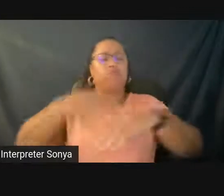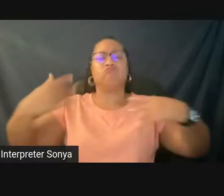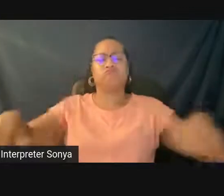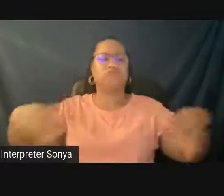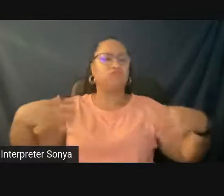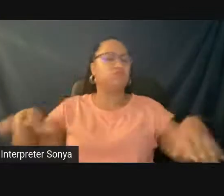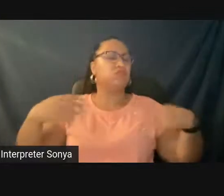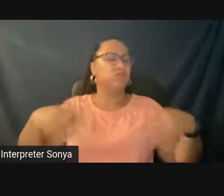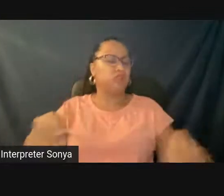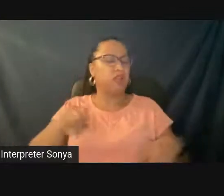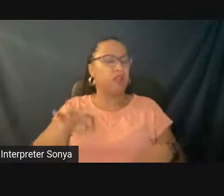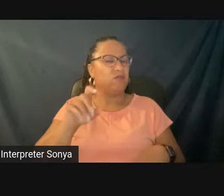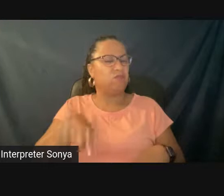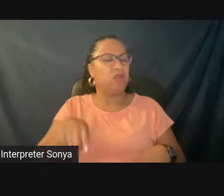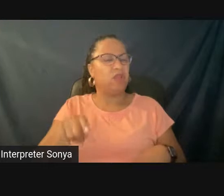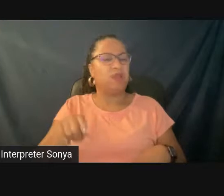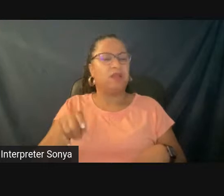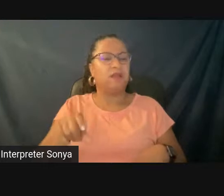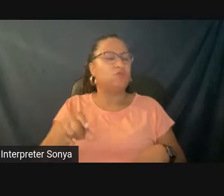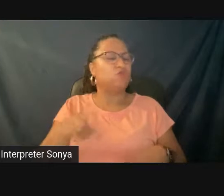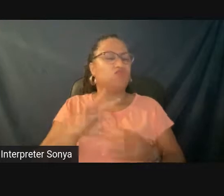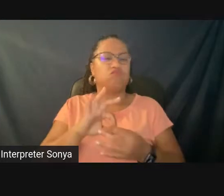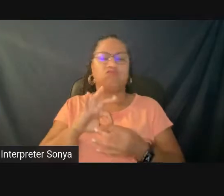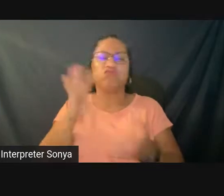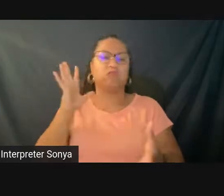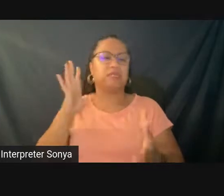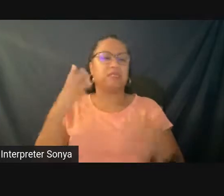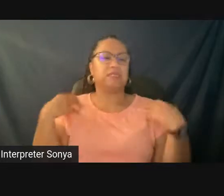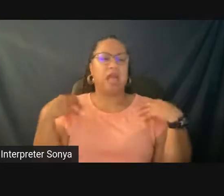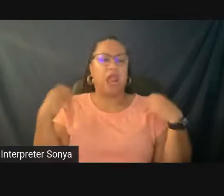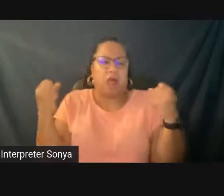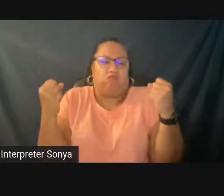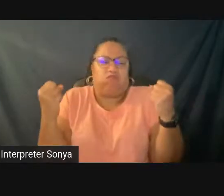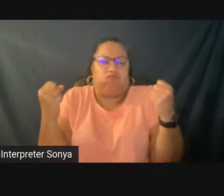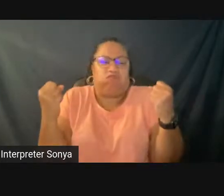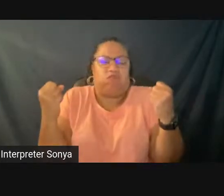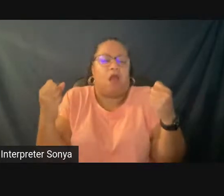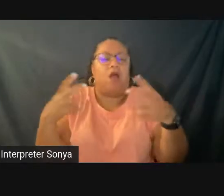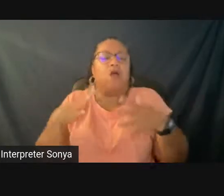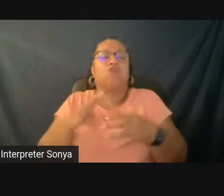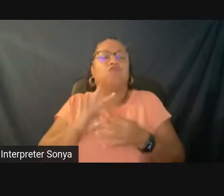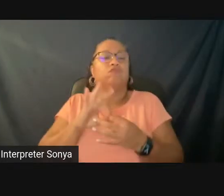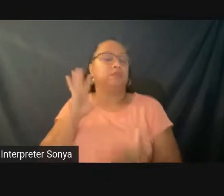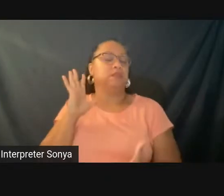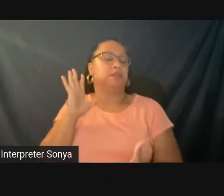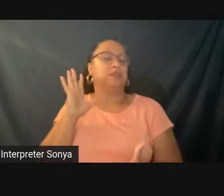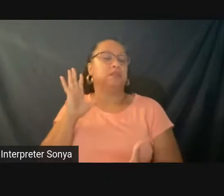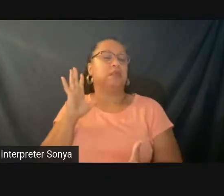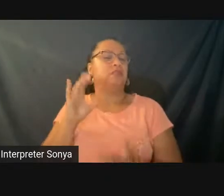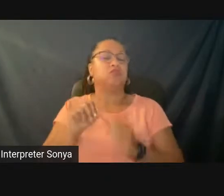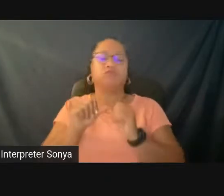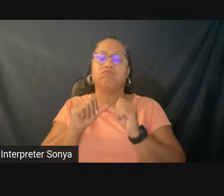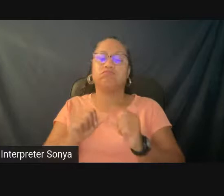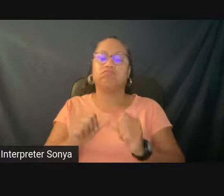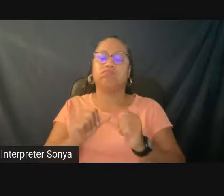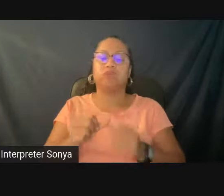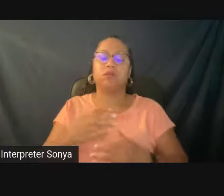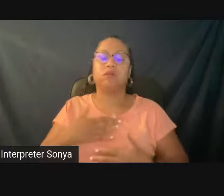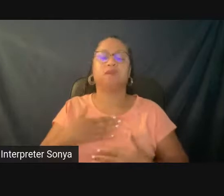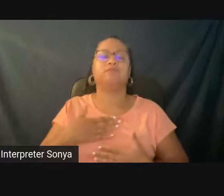takes to release any tension, and just keep breathing.